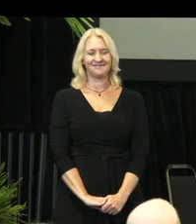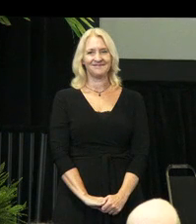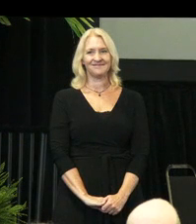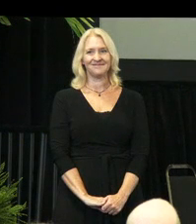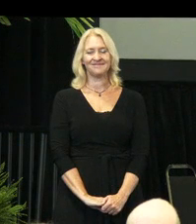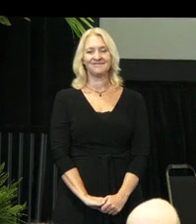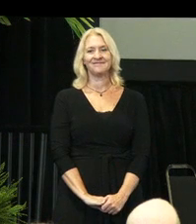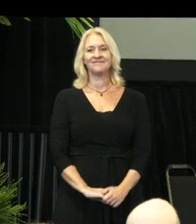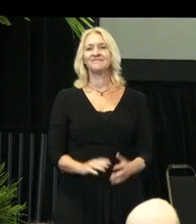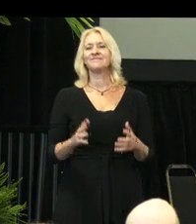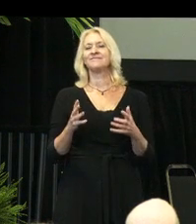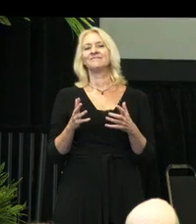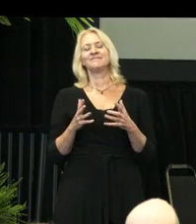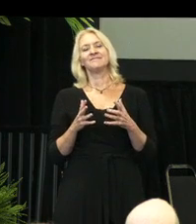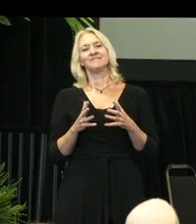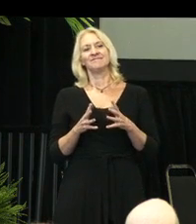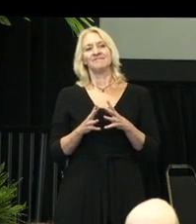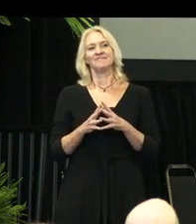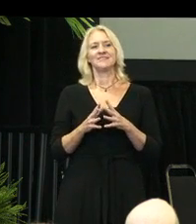There's a lot of